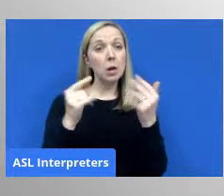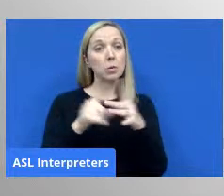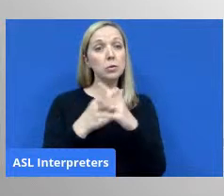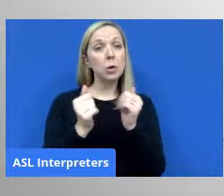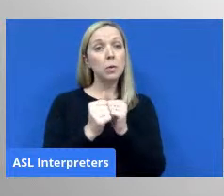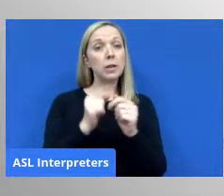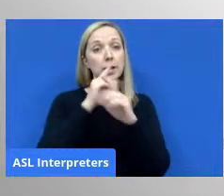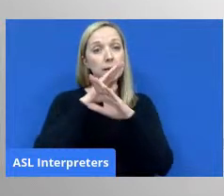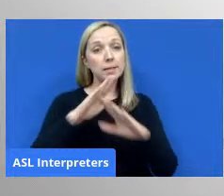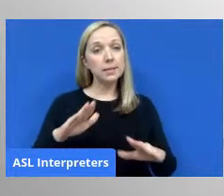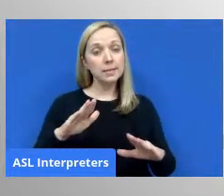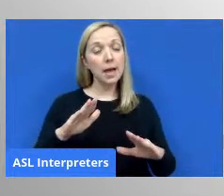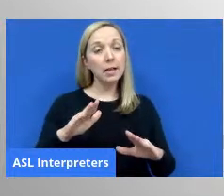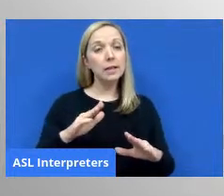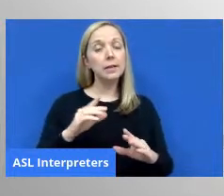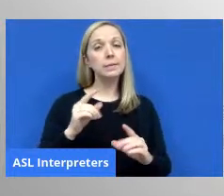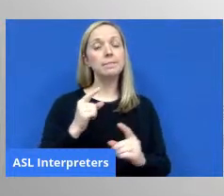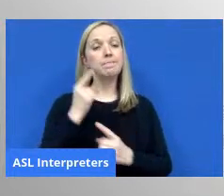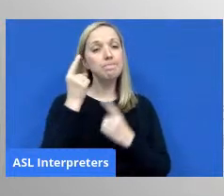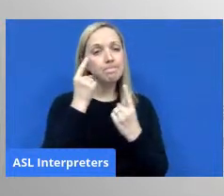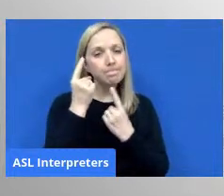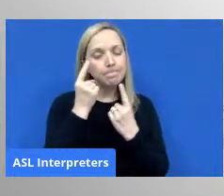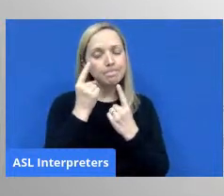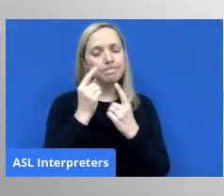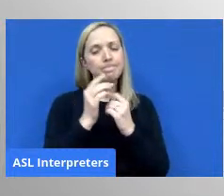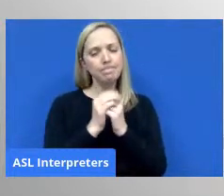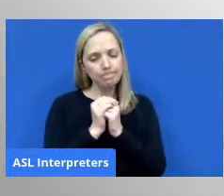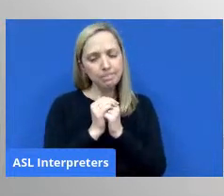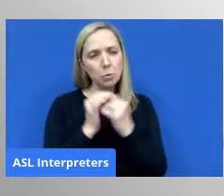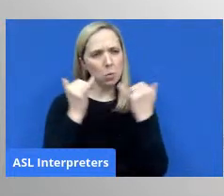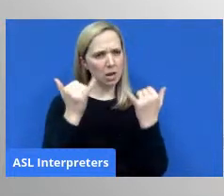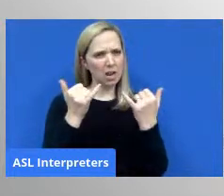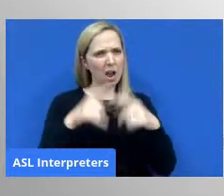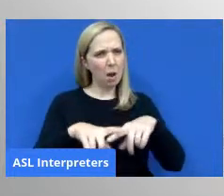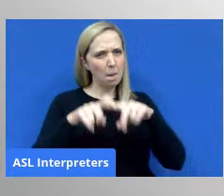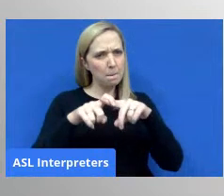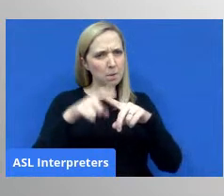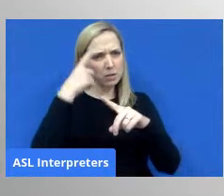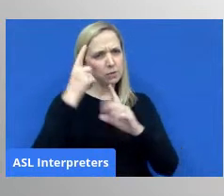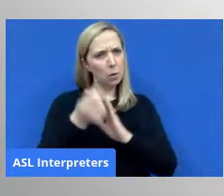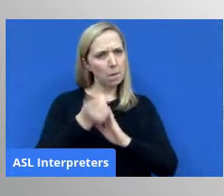meditation. If you would pause for a moment of silence.